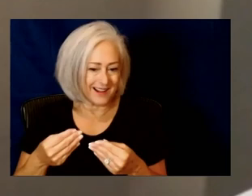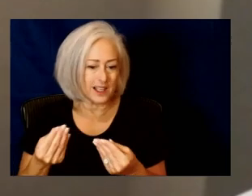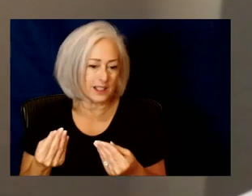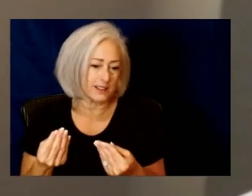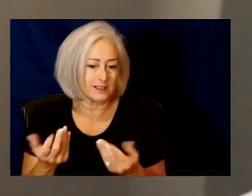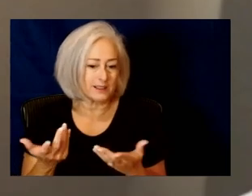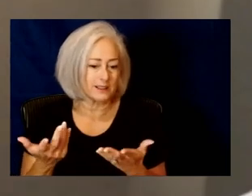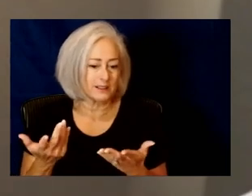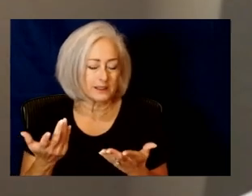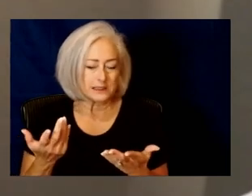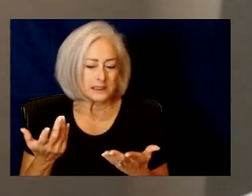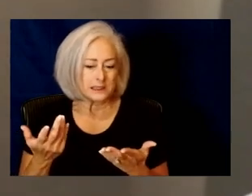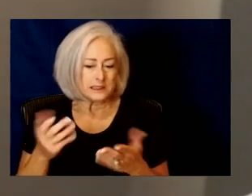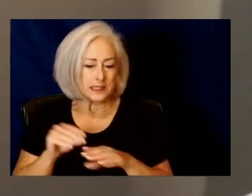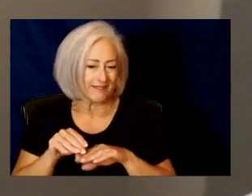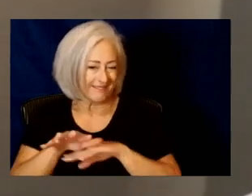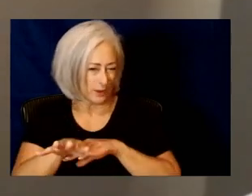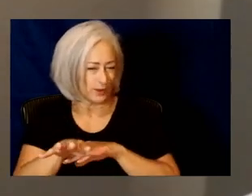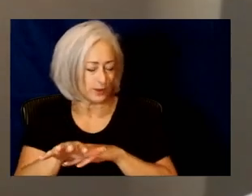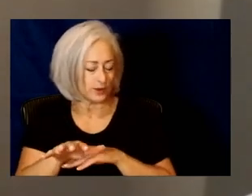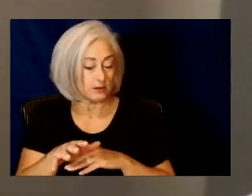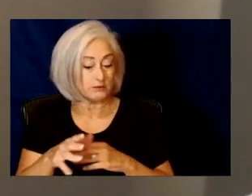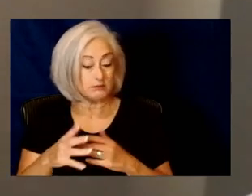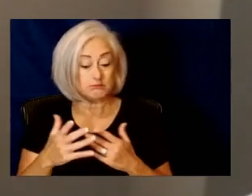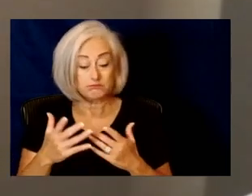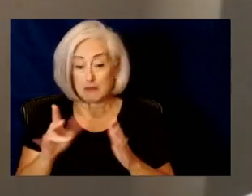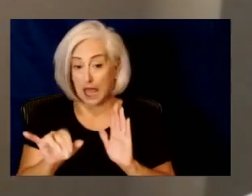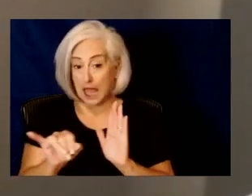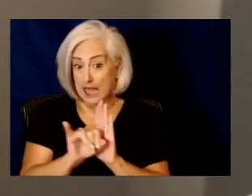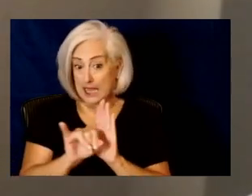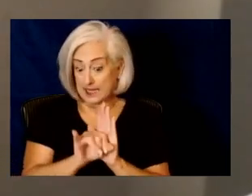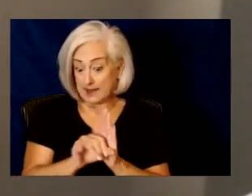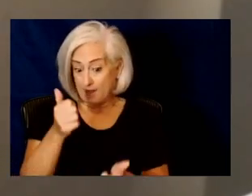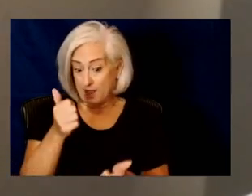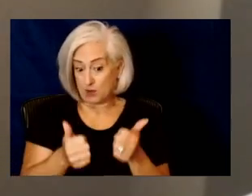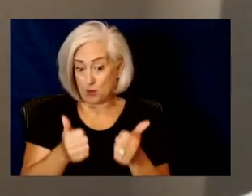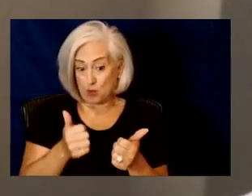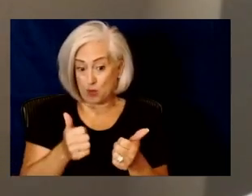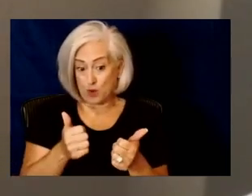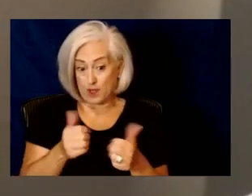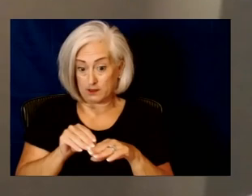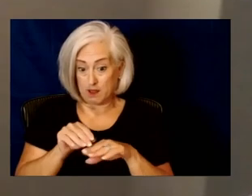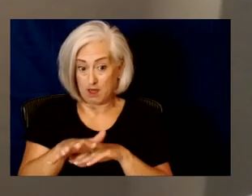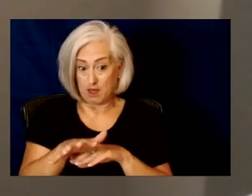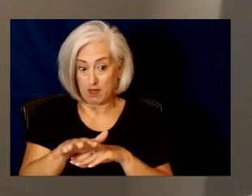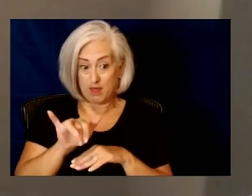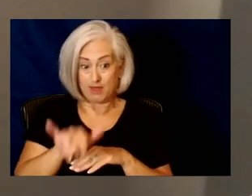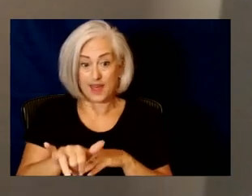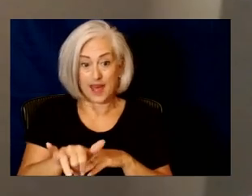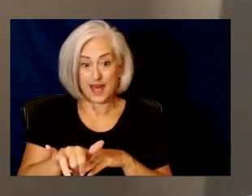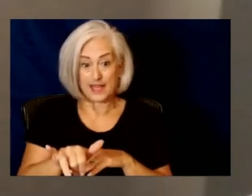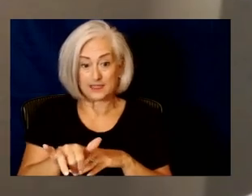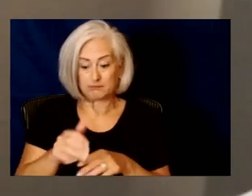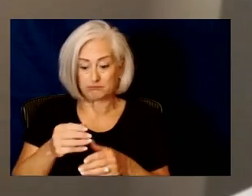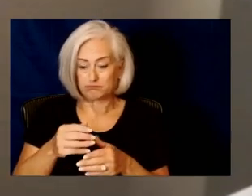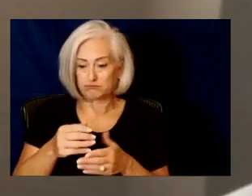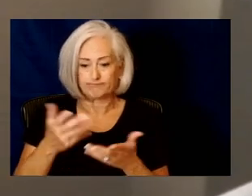Although at this point, identifying what that specific predisposition may be and tracking that back in families at this